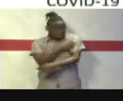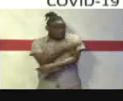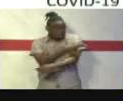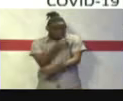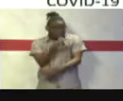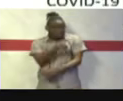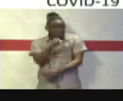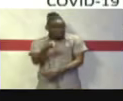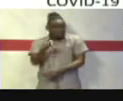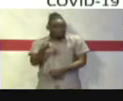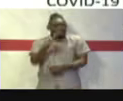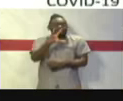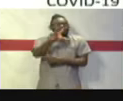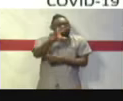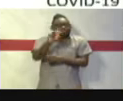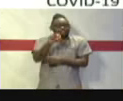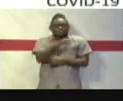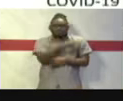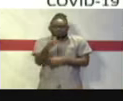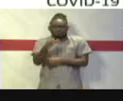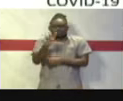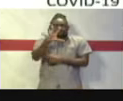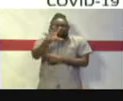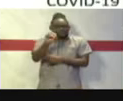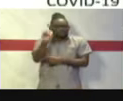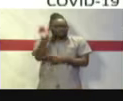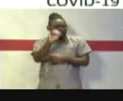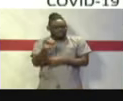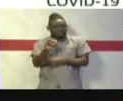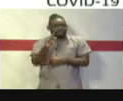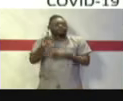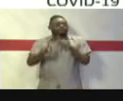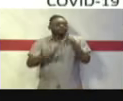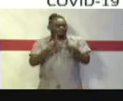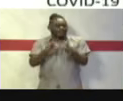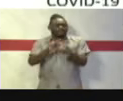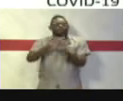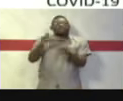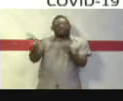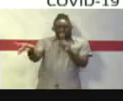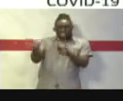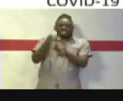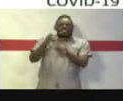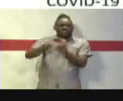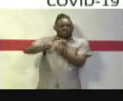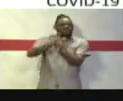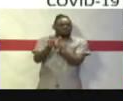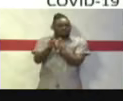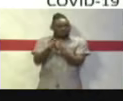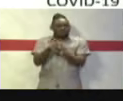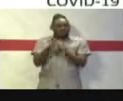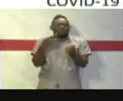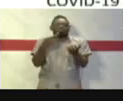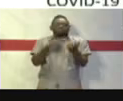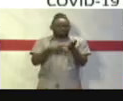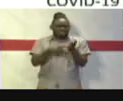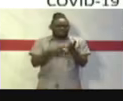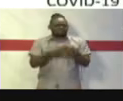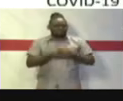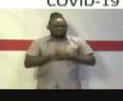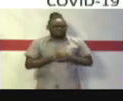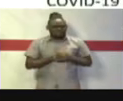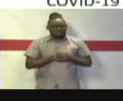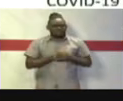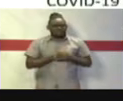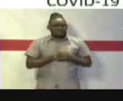and 50% of patients. And a report from Italy revealed that 76% of patients